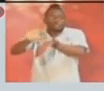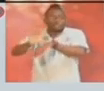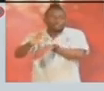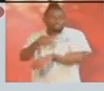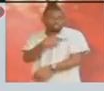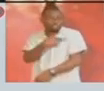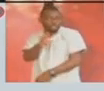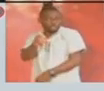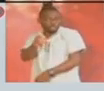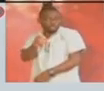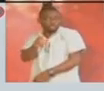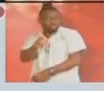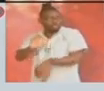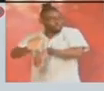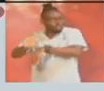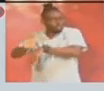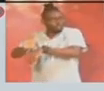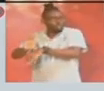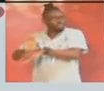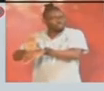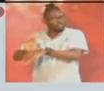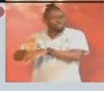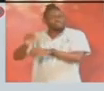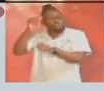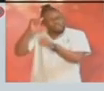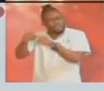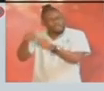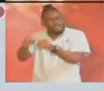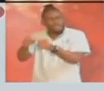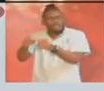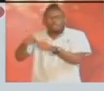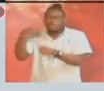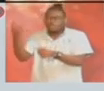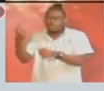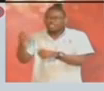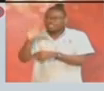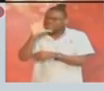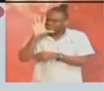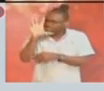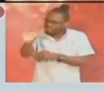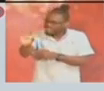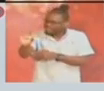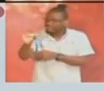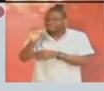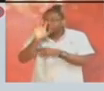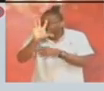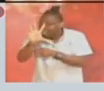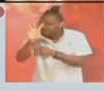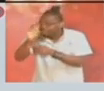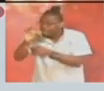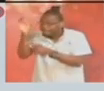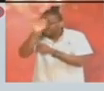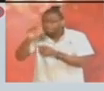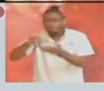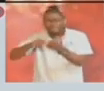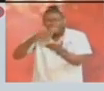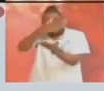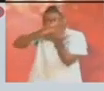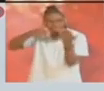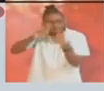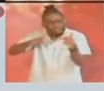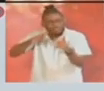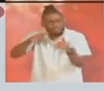with the regulations for 50%. Make sure persons attending church